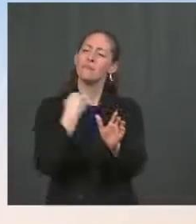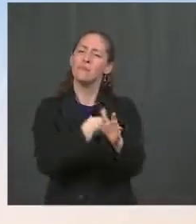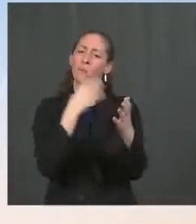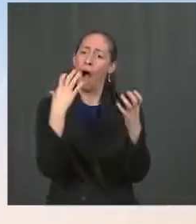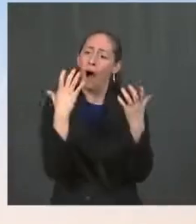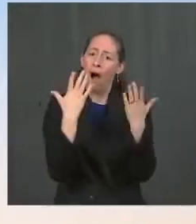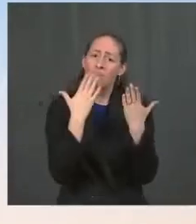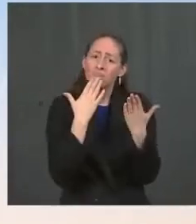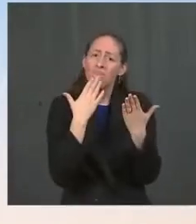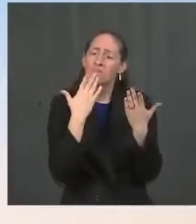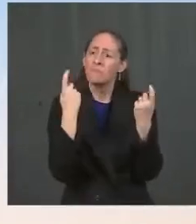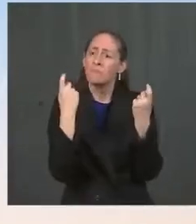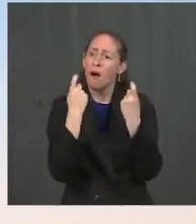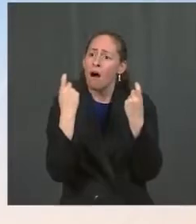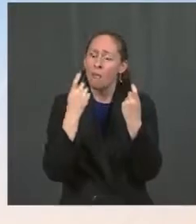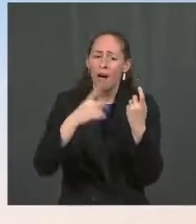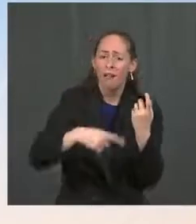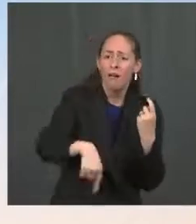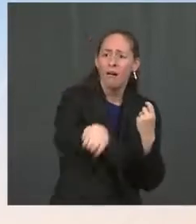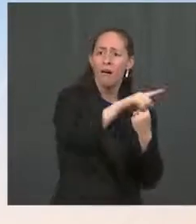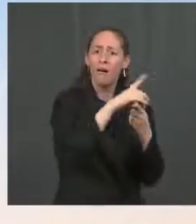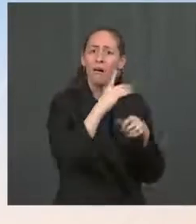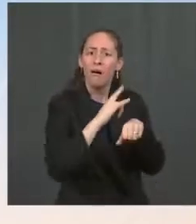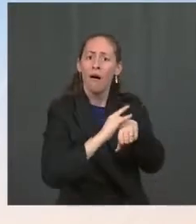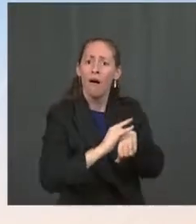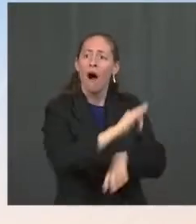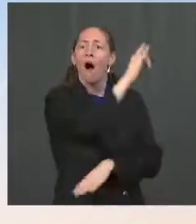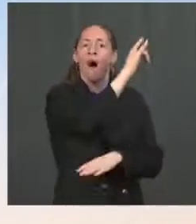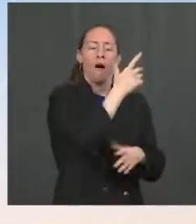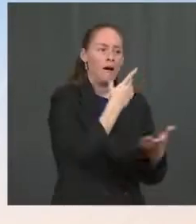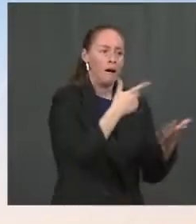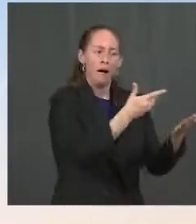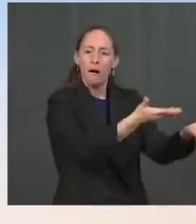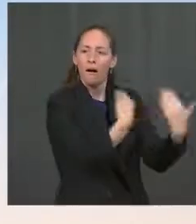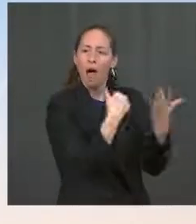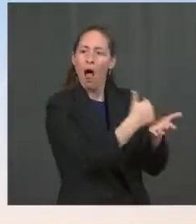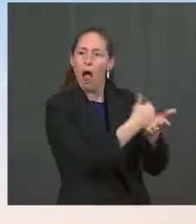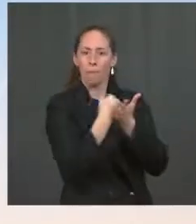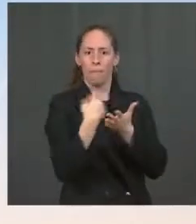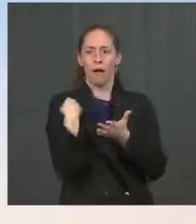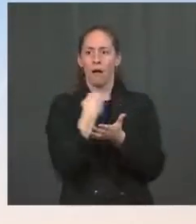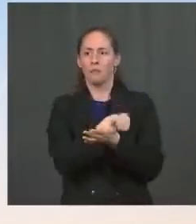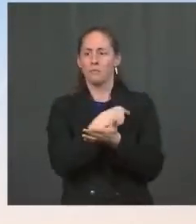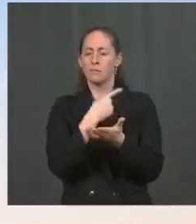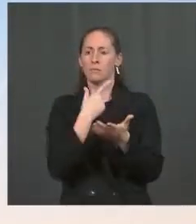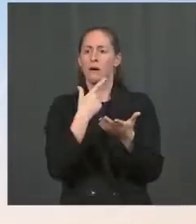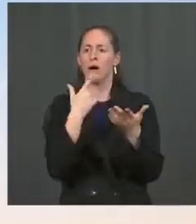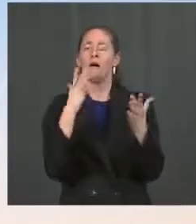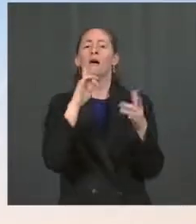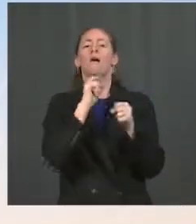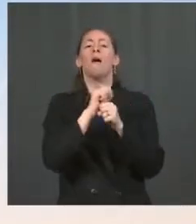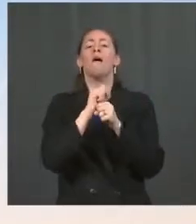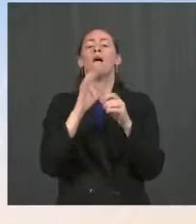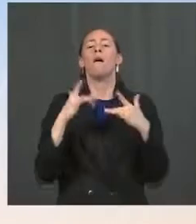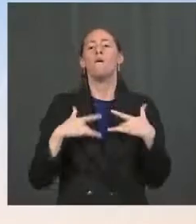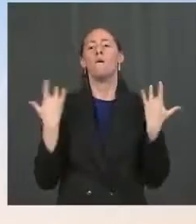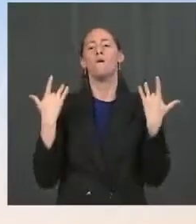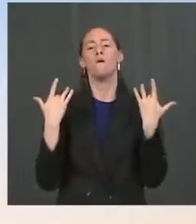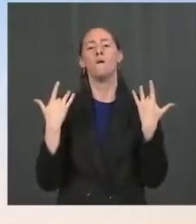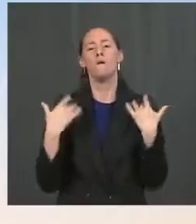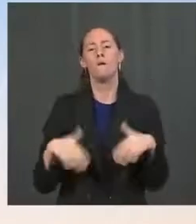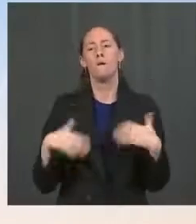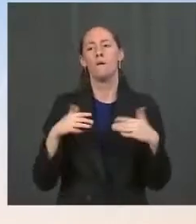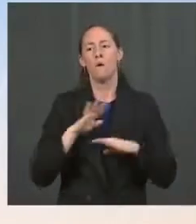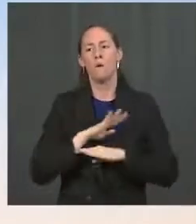fought by our side, to Qatar successfully on a Qatari Airlines flight. And in order to get those people out, we had to work